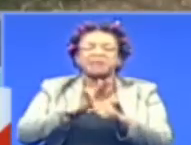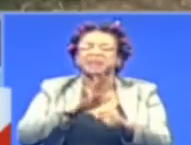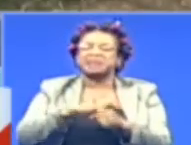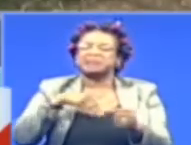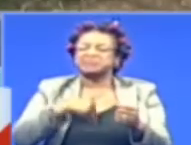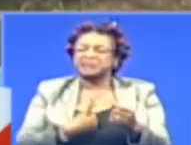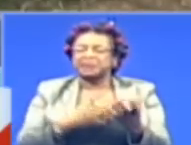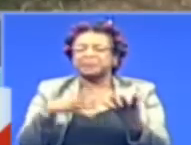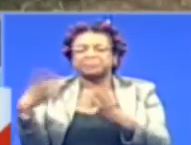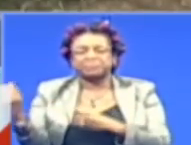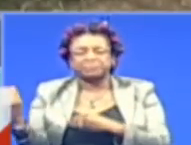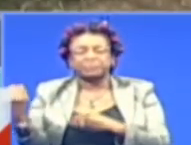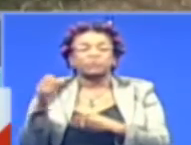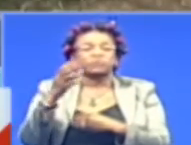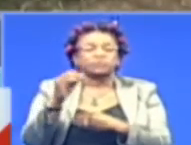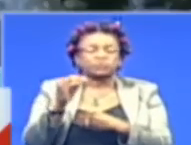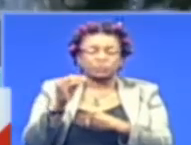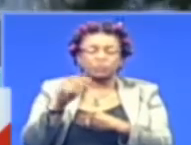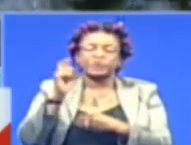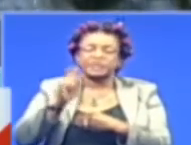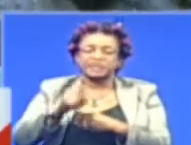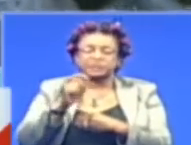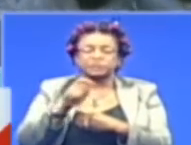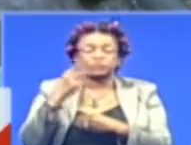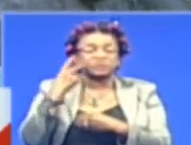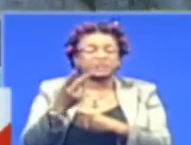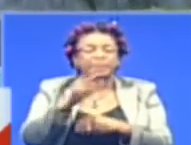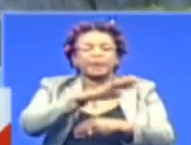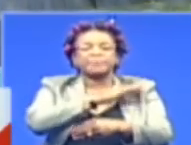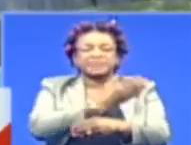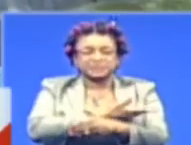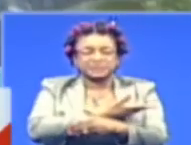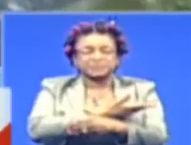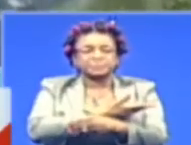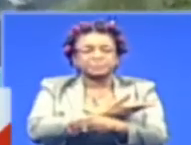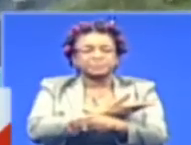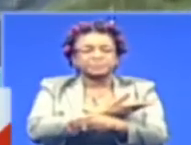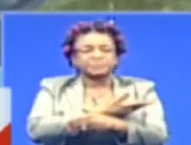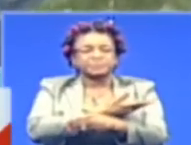So we really need to look at the personnel, the capacity in terms of